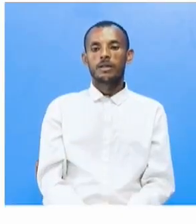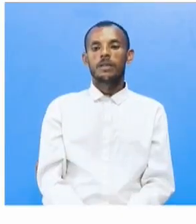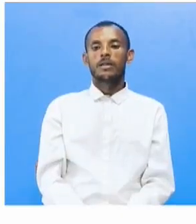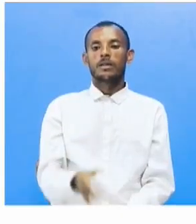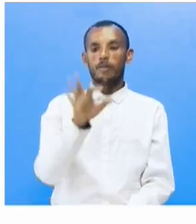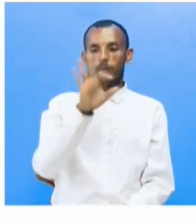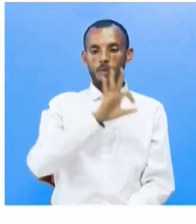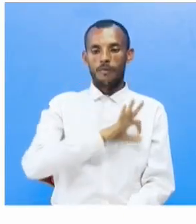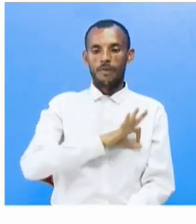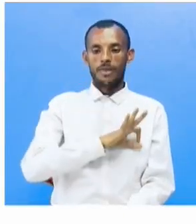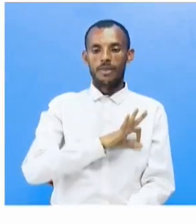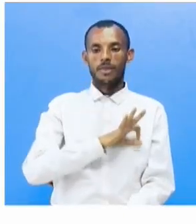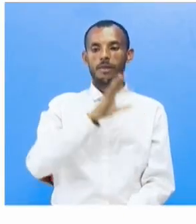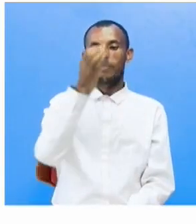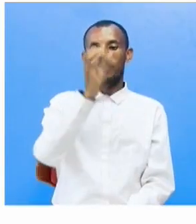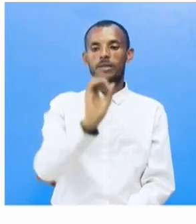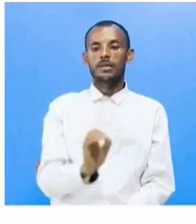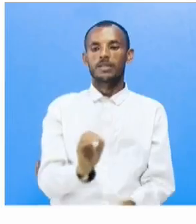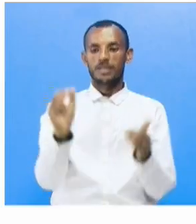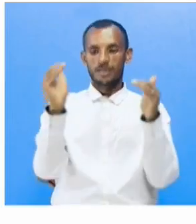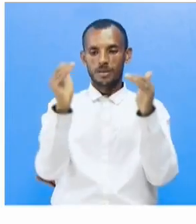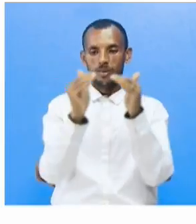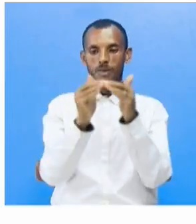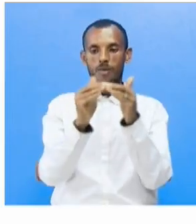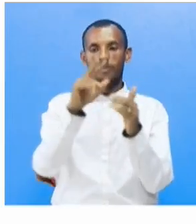percent is this 20%.